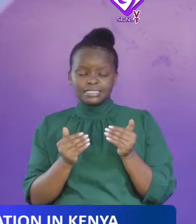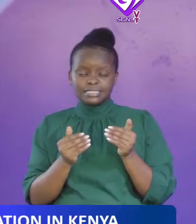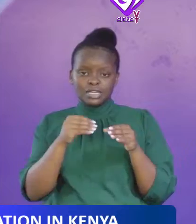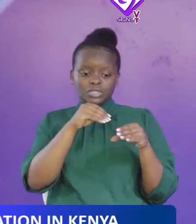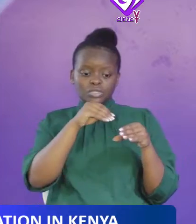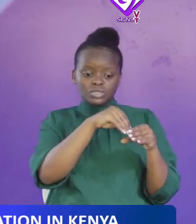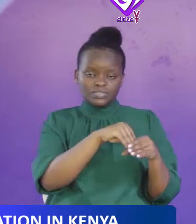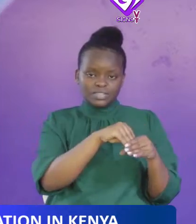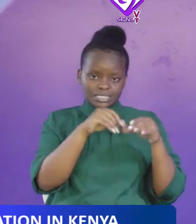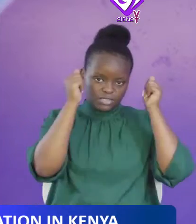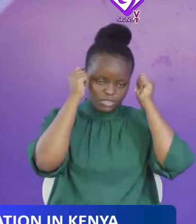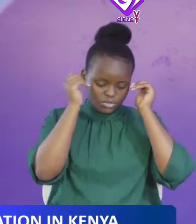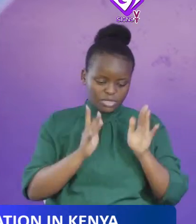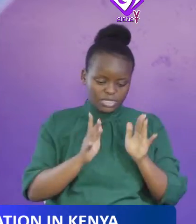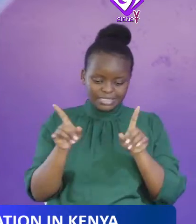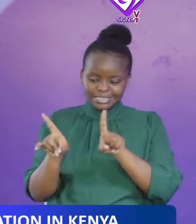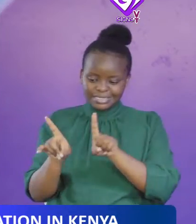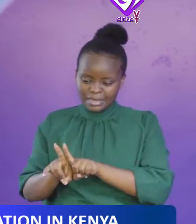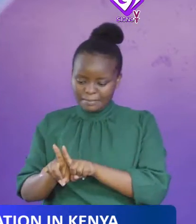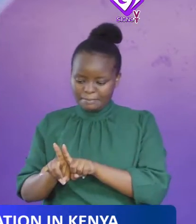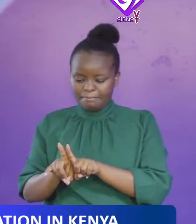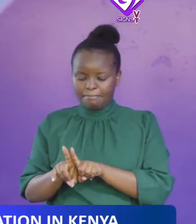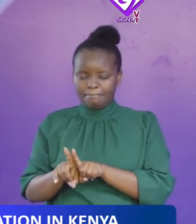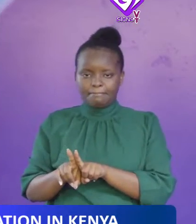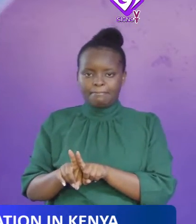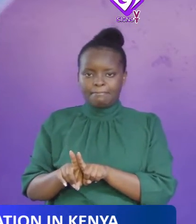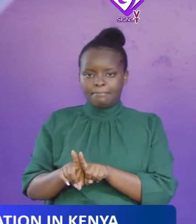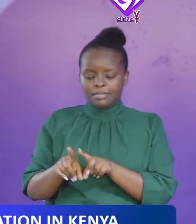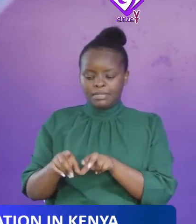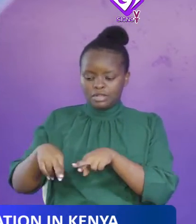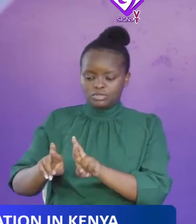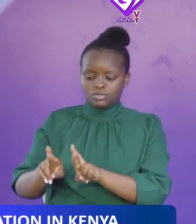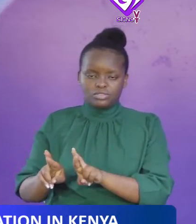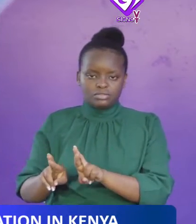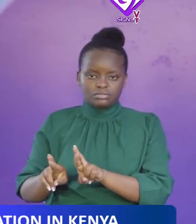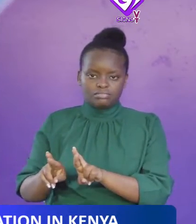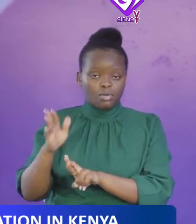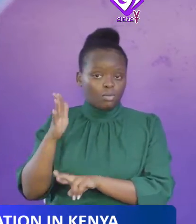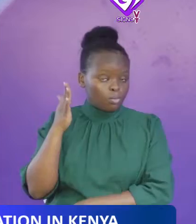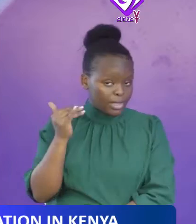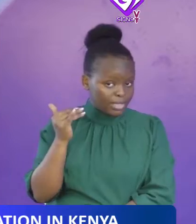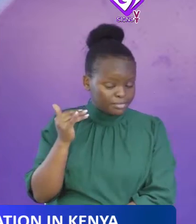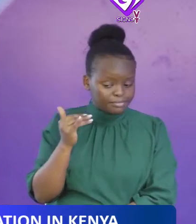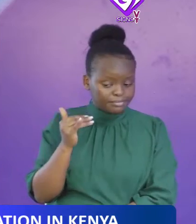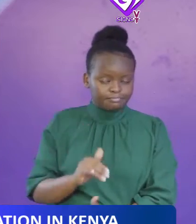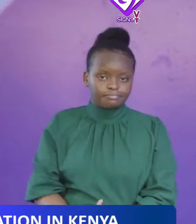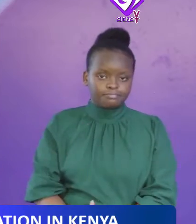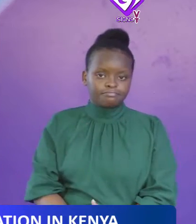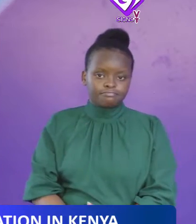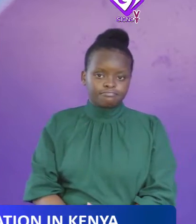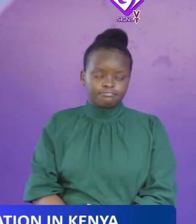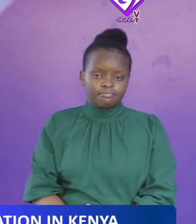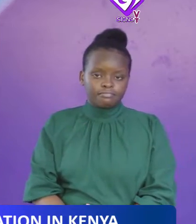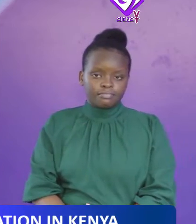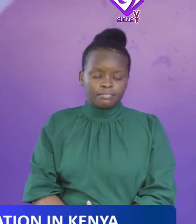in students the way we are investing in roads, because both pay dividends